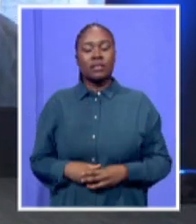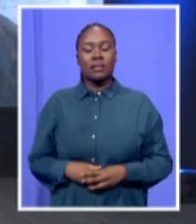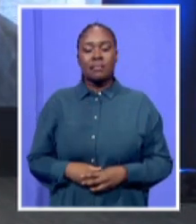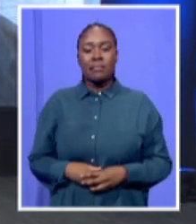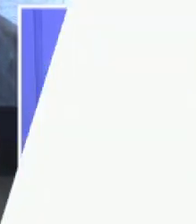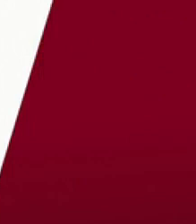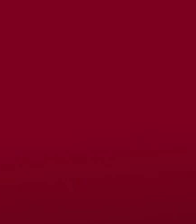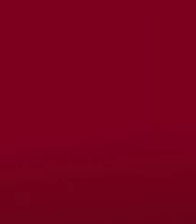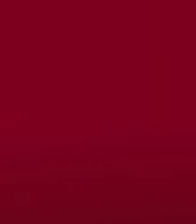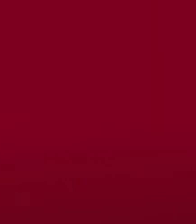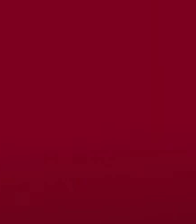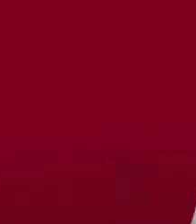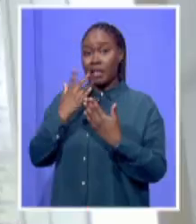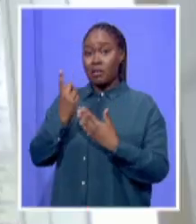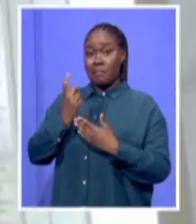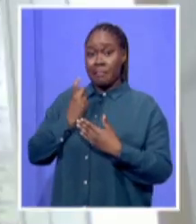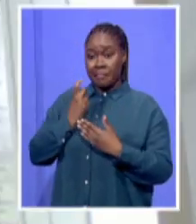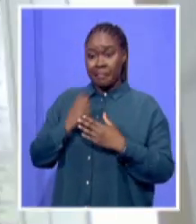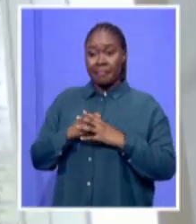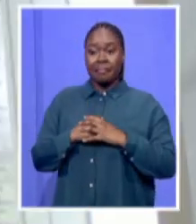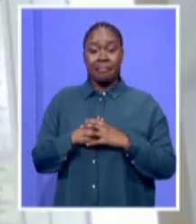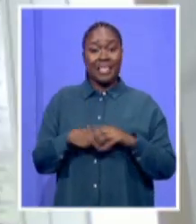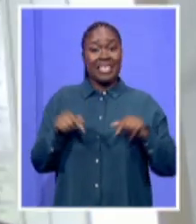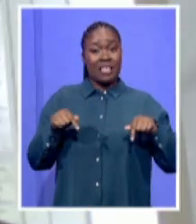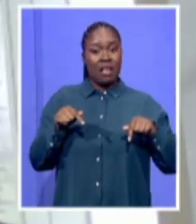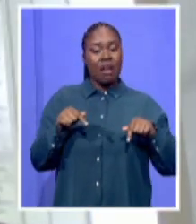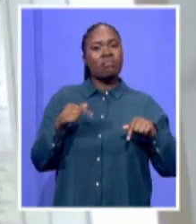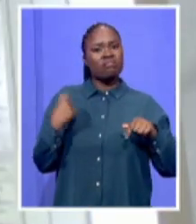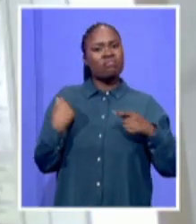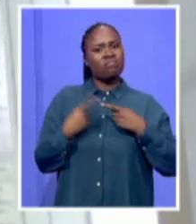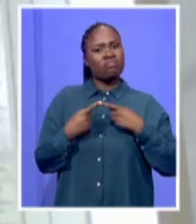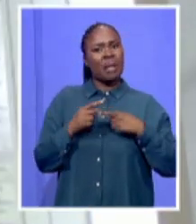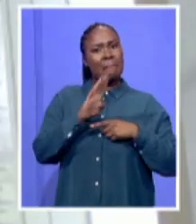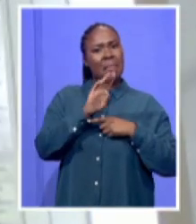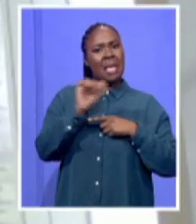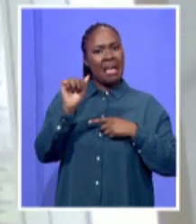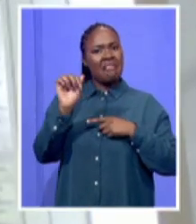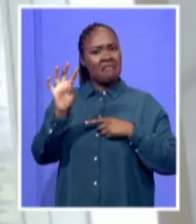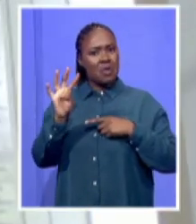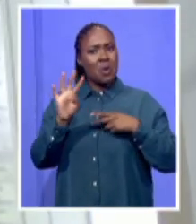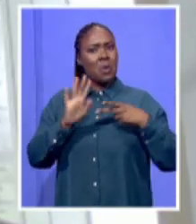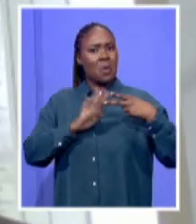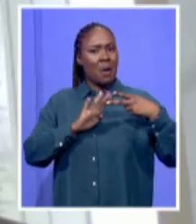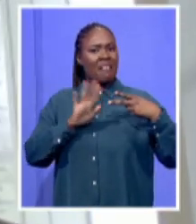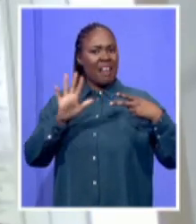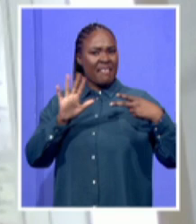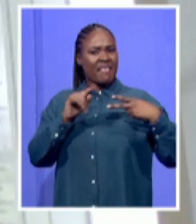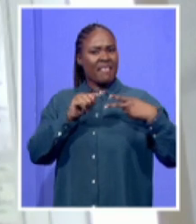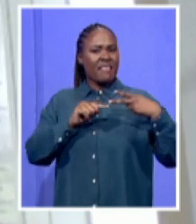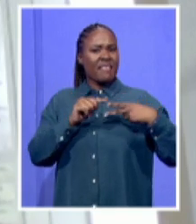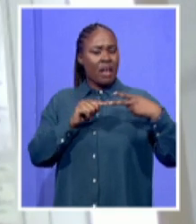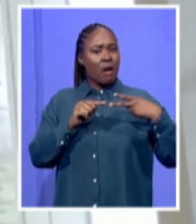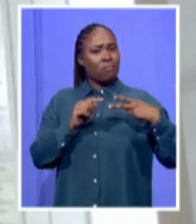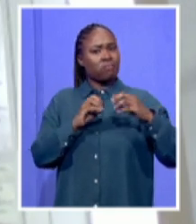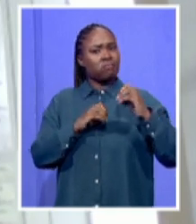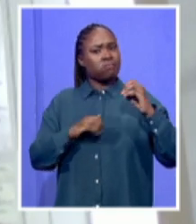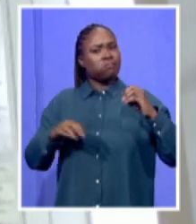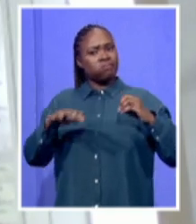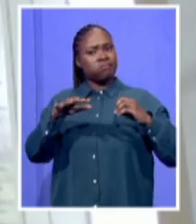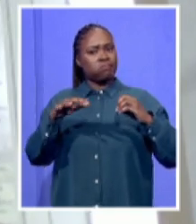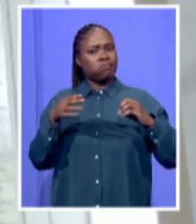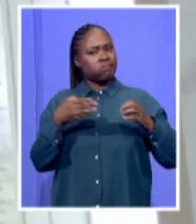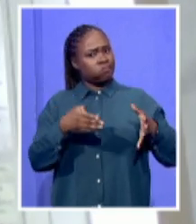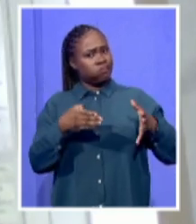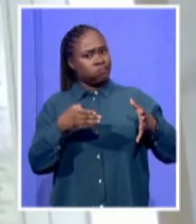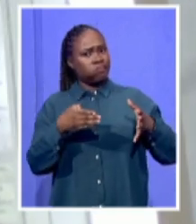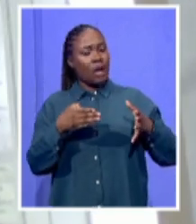So thanks very much for the question. We have had BA4 and BA5 for a long time, and they are the two subvariants that were